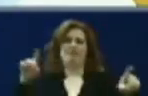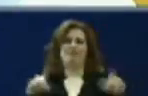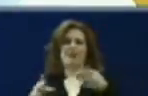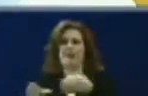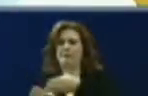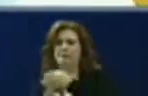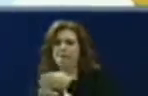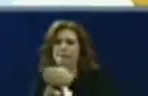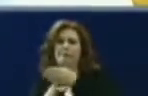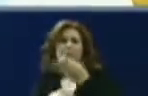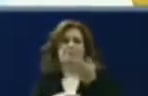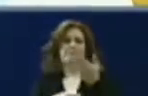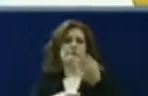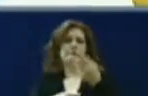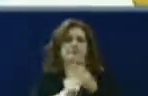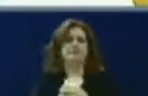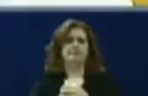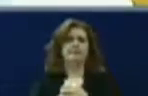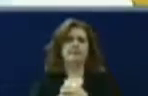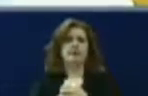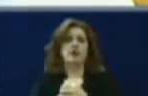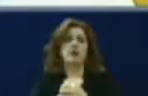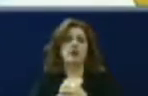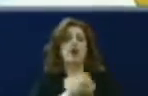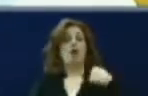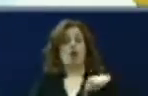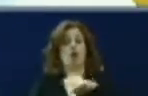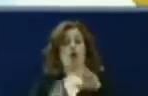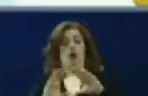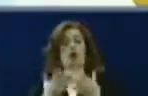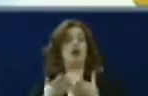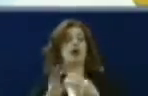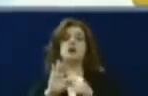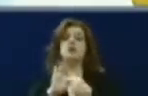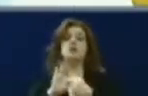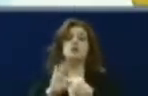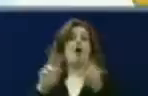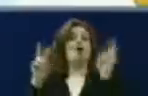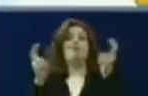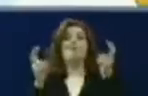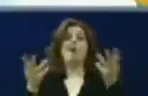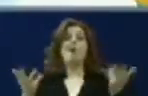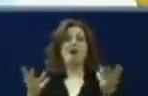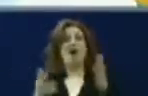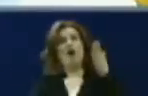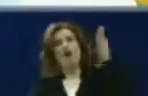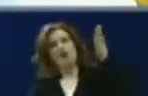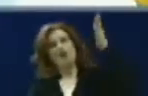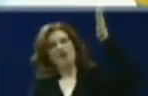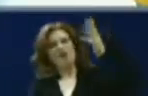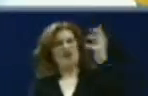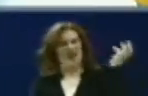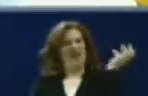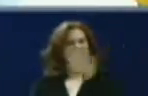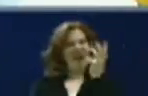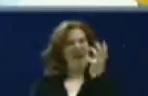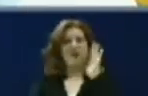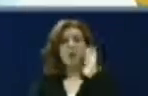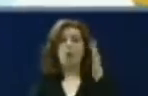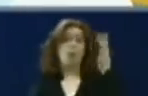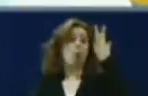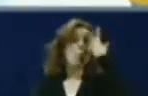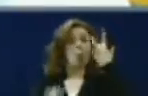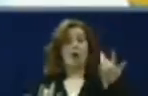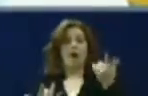professions. In our class, our motto is, "The future is going to be awesome because